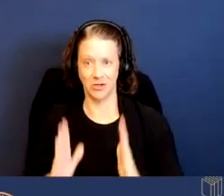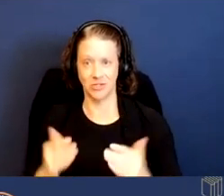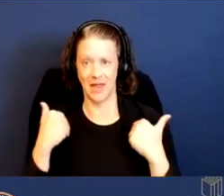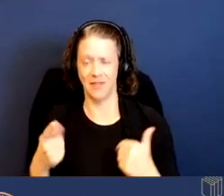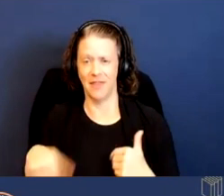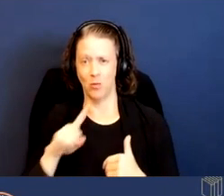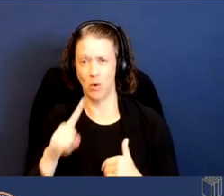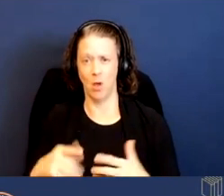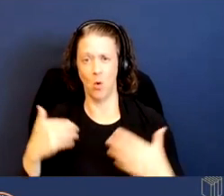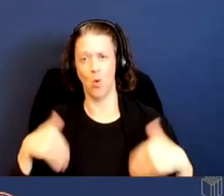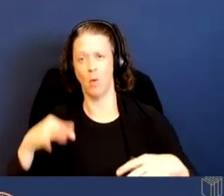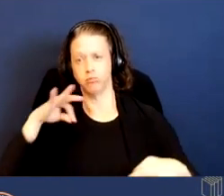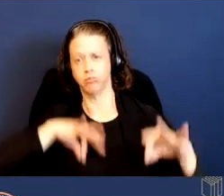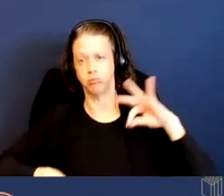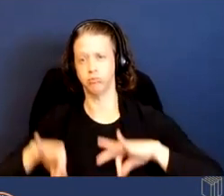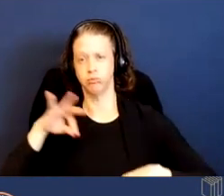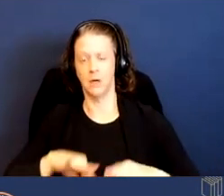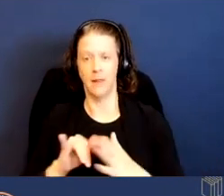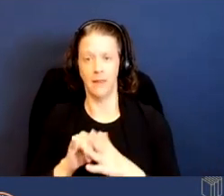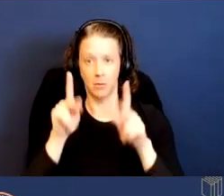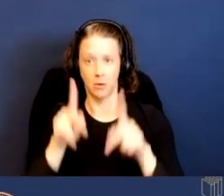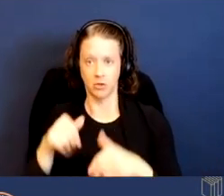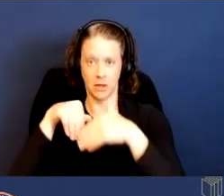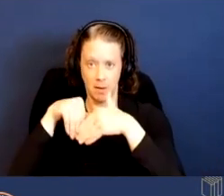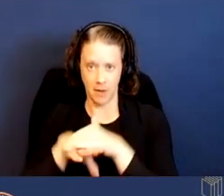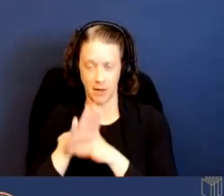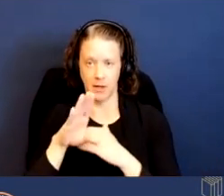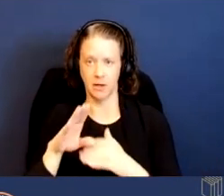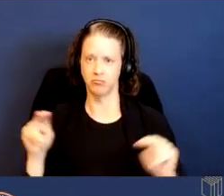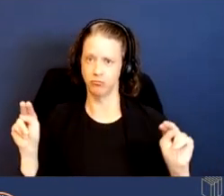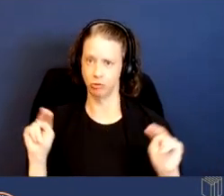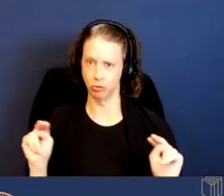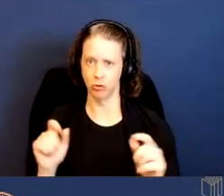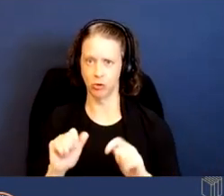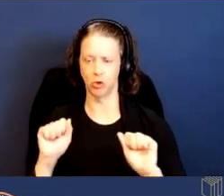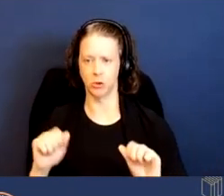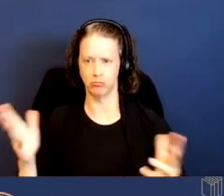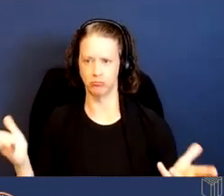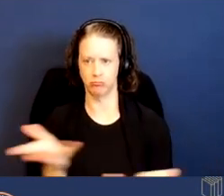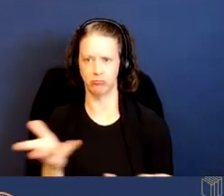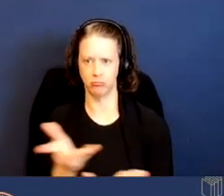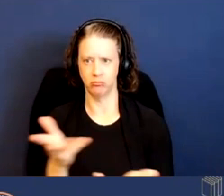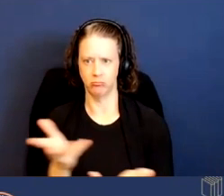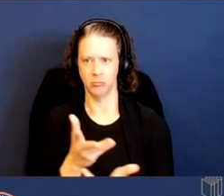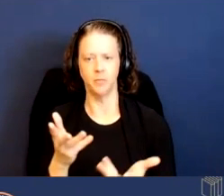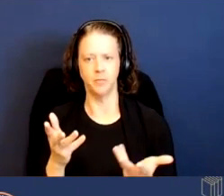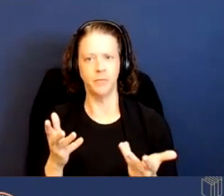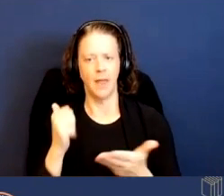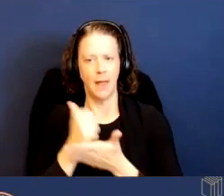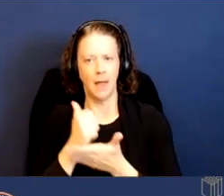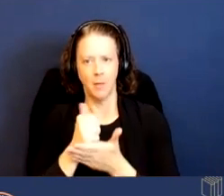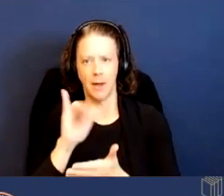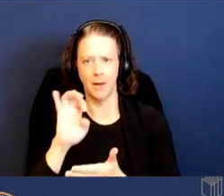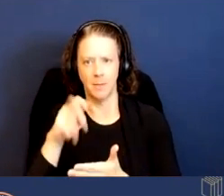really were, you know, someone that came in and could could really help IEP teams navigate